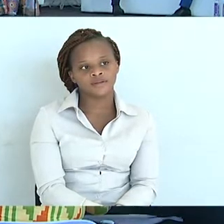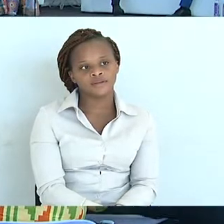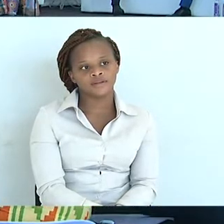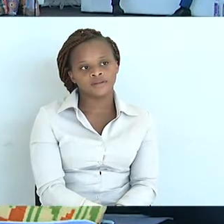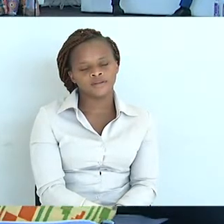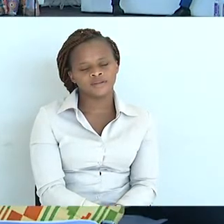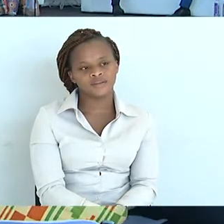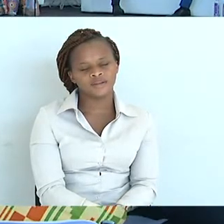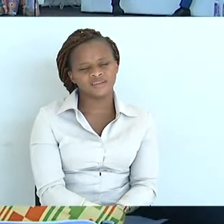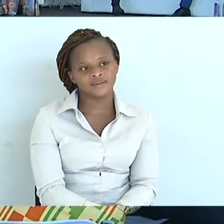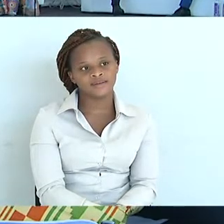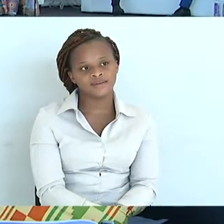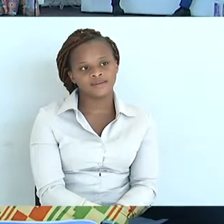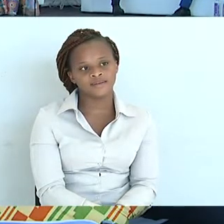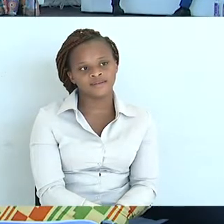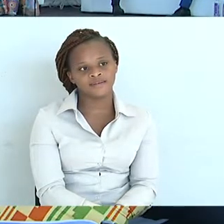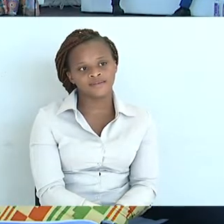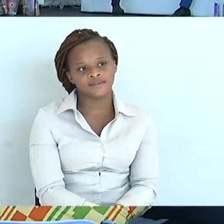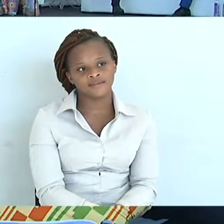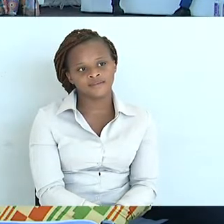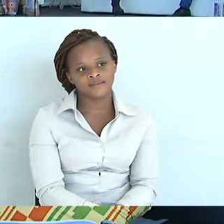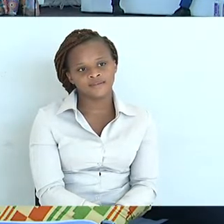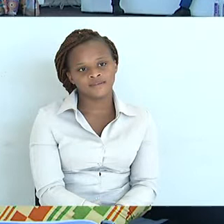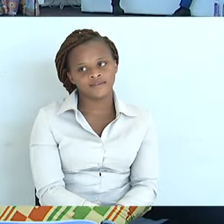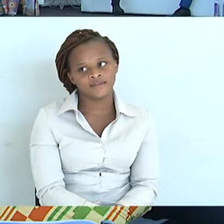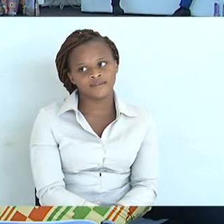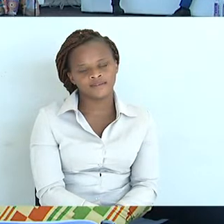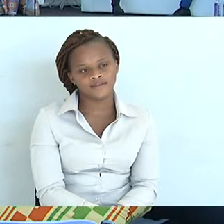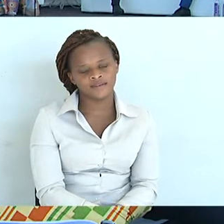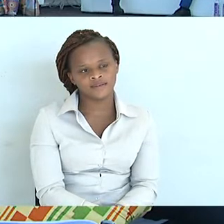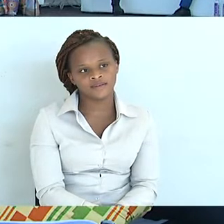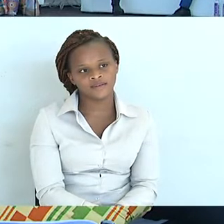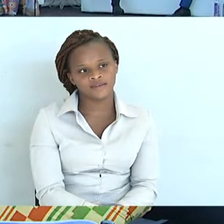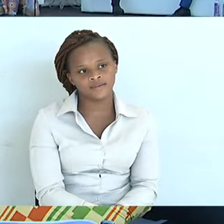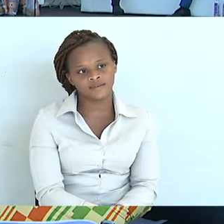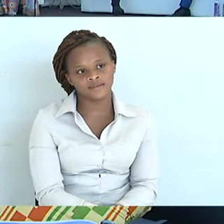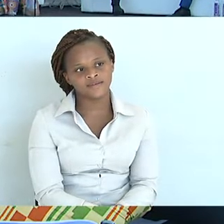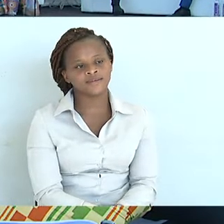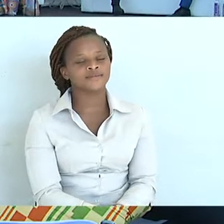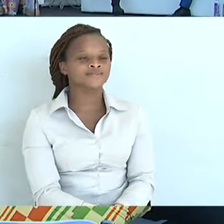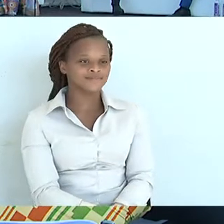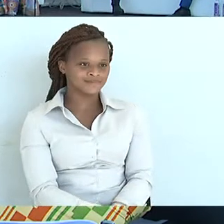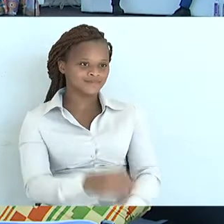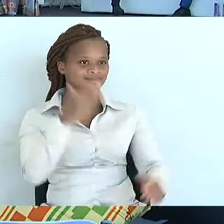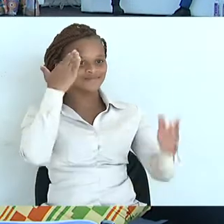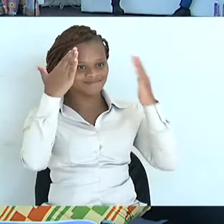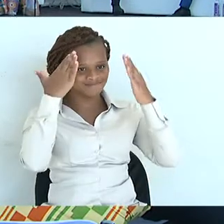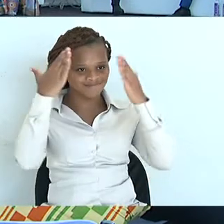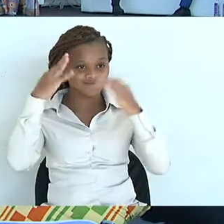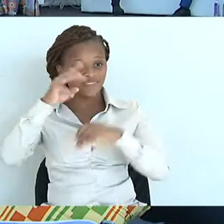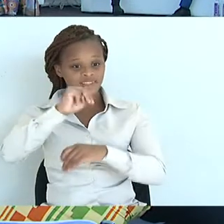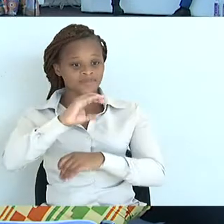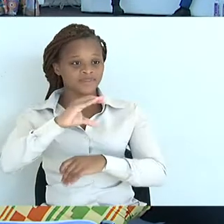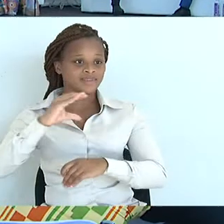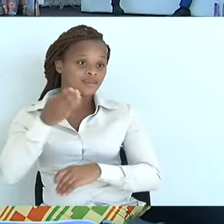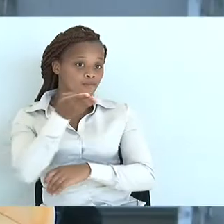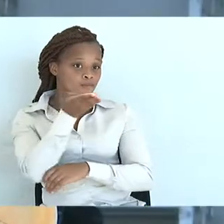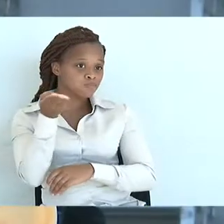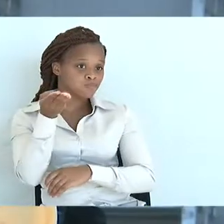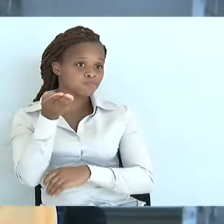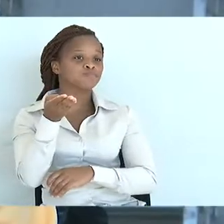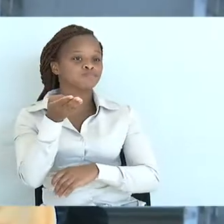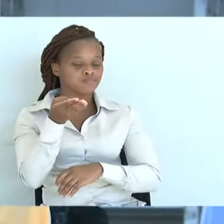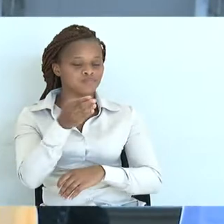Greeting to our MECs and all the councillors and